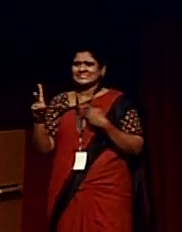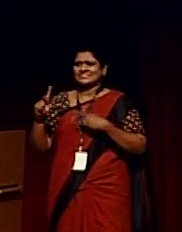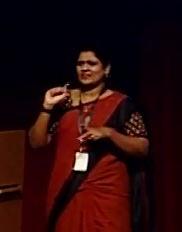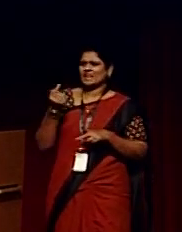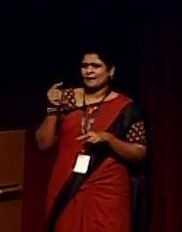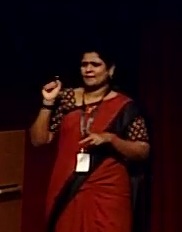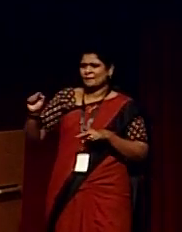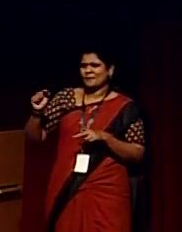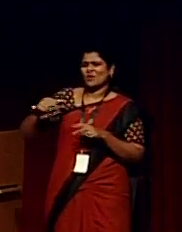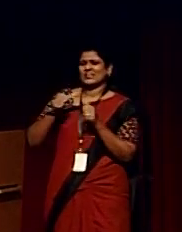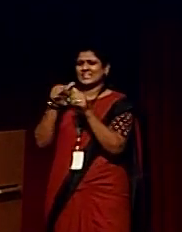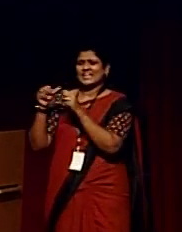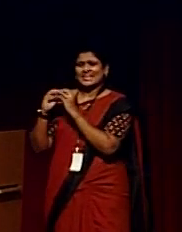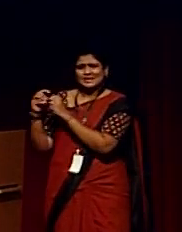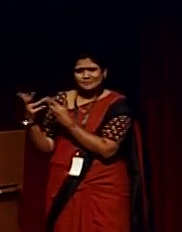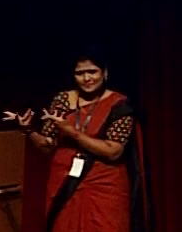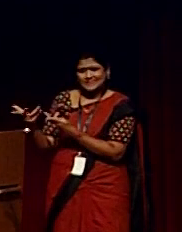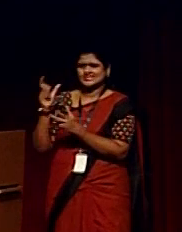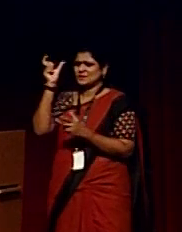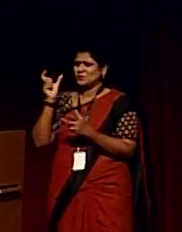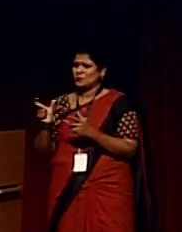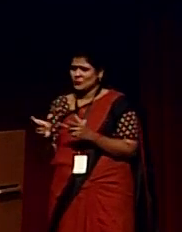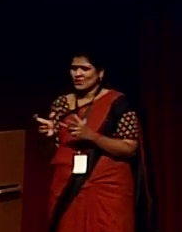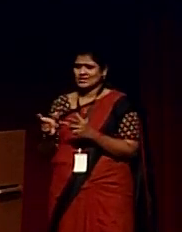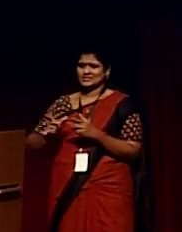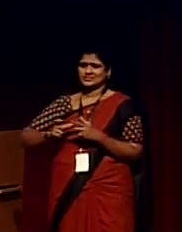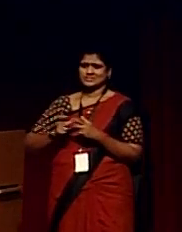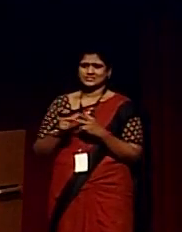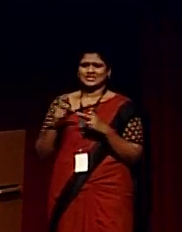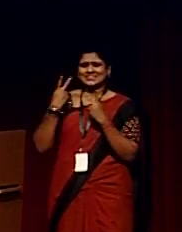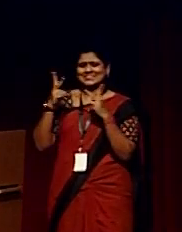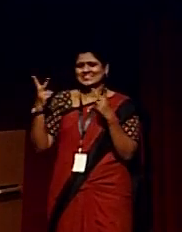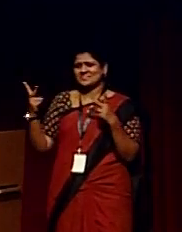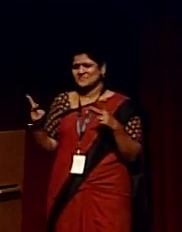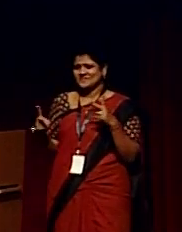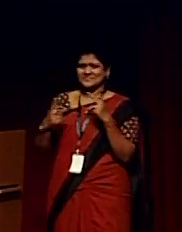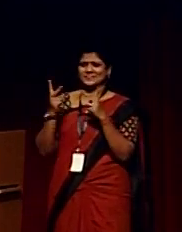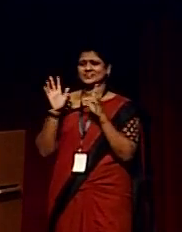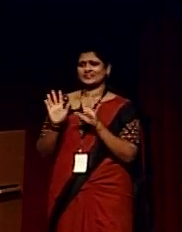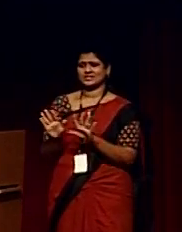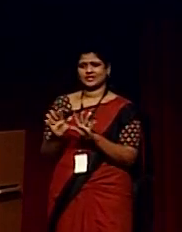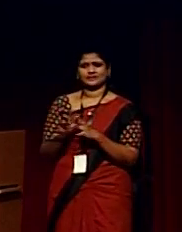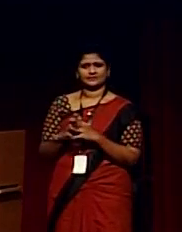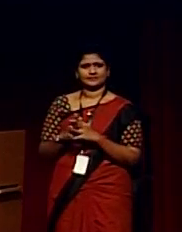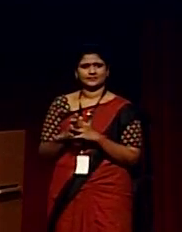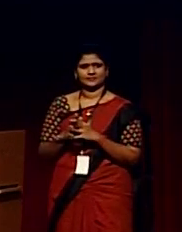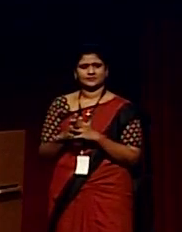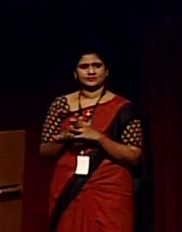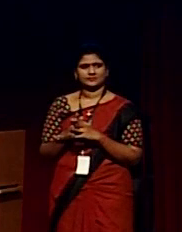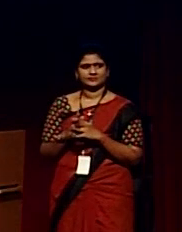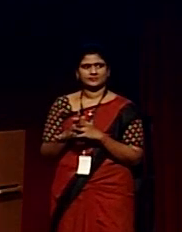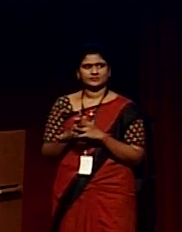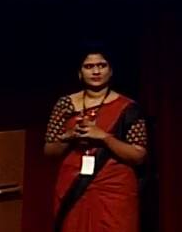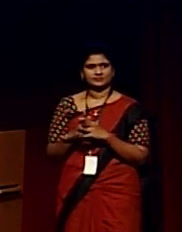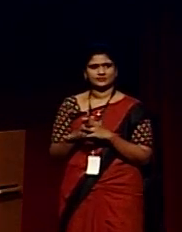different alphabets within the same word. So you have a protein name, for instance, where you have a kind of Greek letters